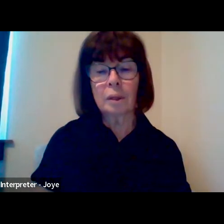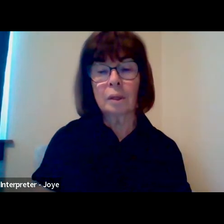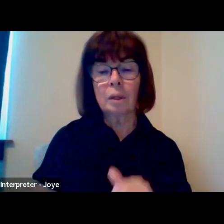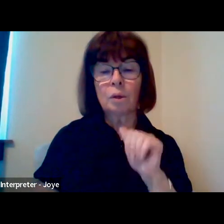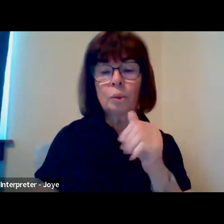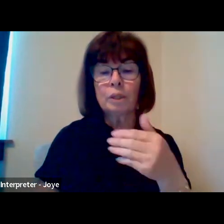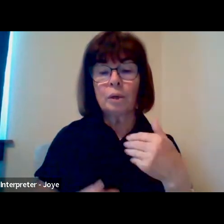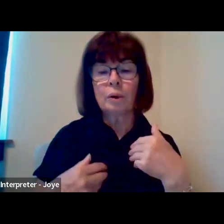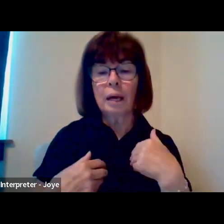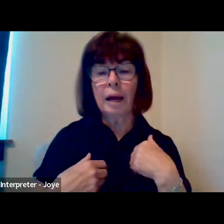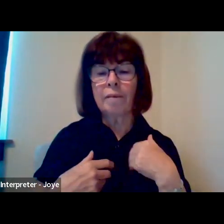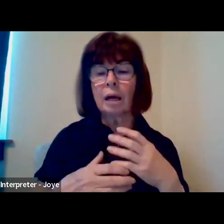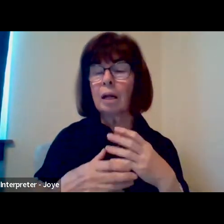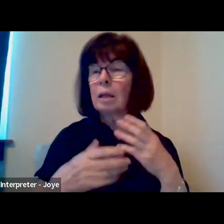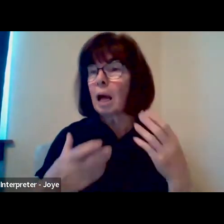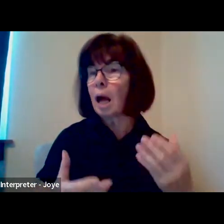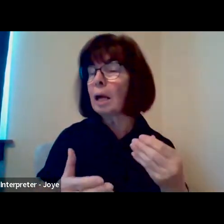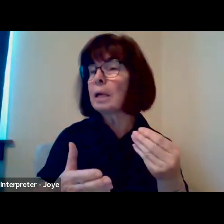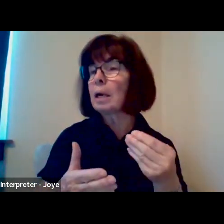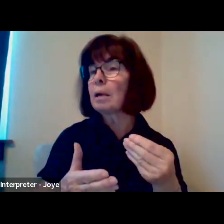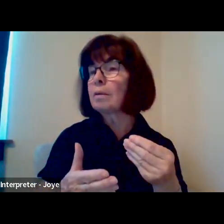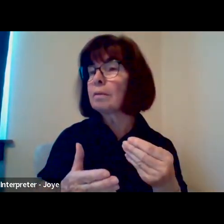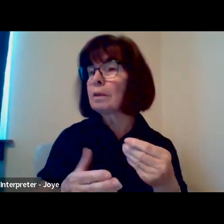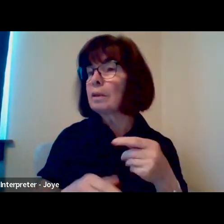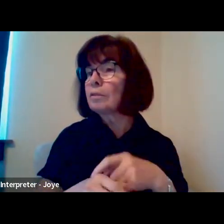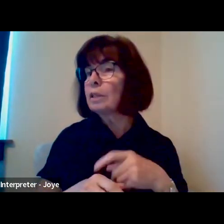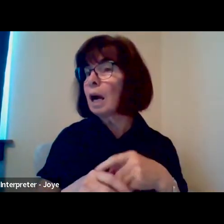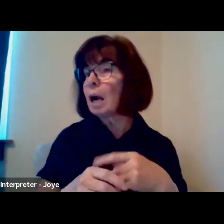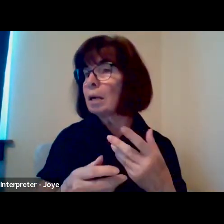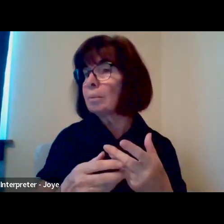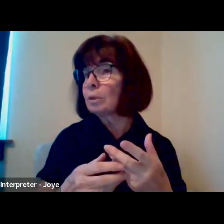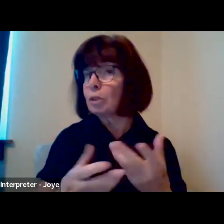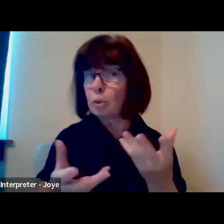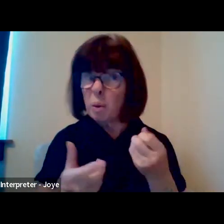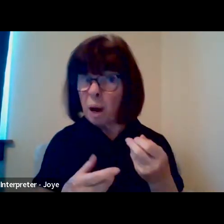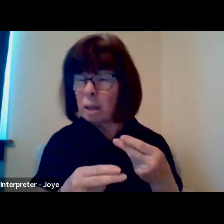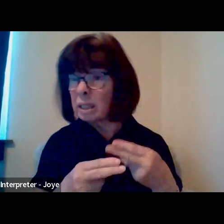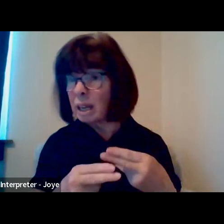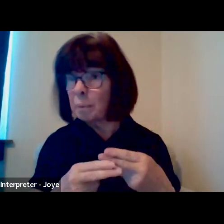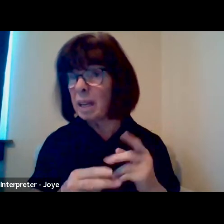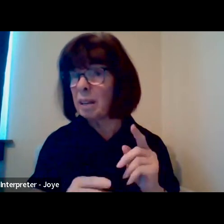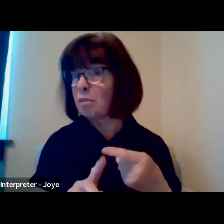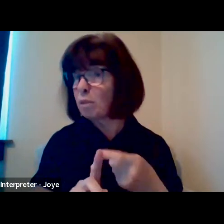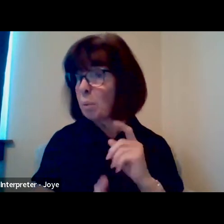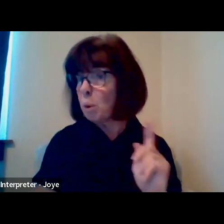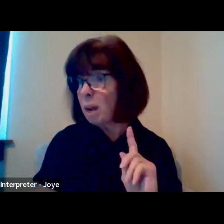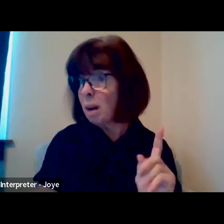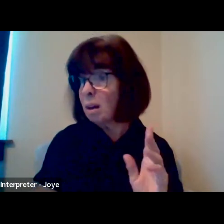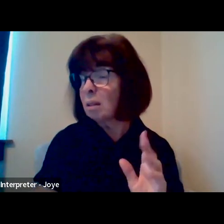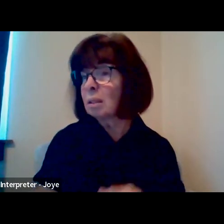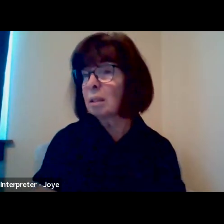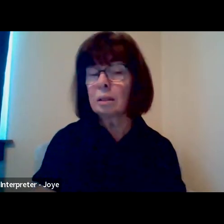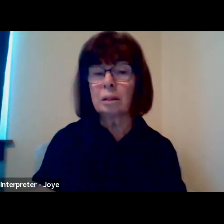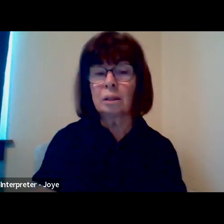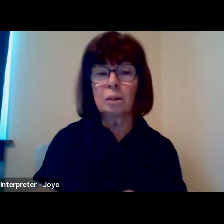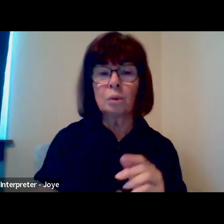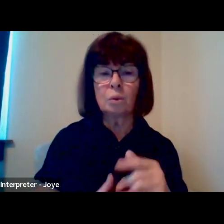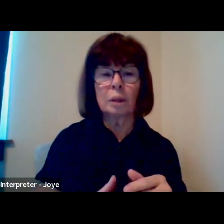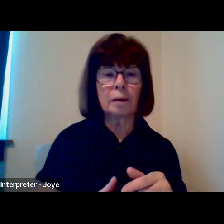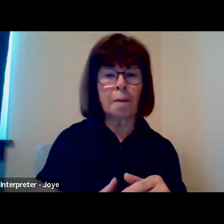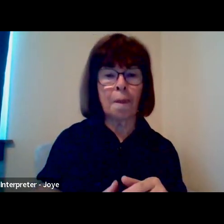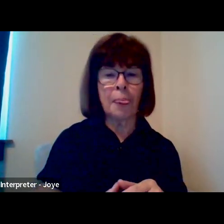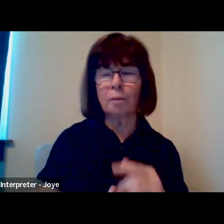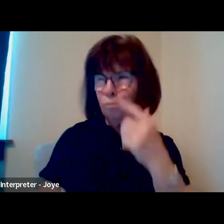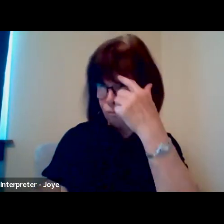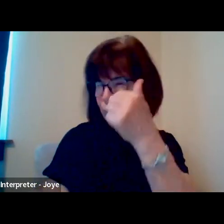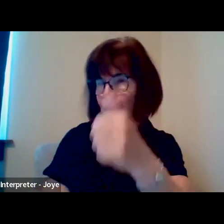time before we jump in. Do we want to do quick names and where you represent in our community? It's up to you,